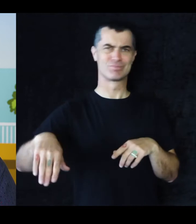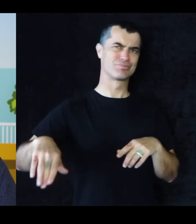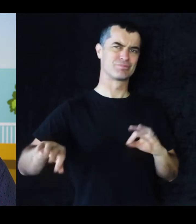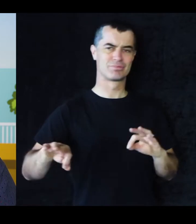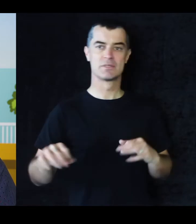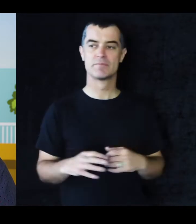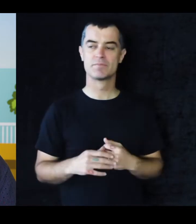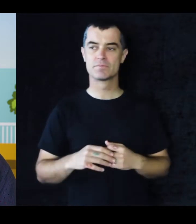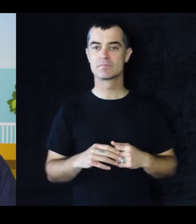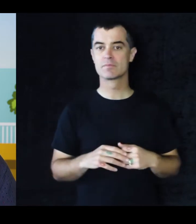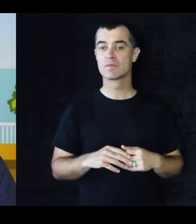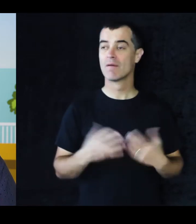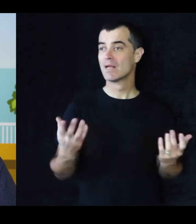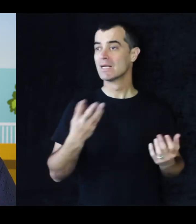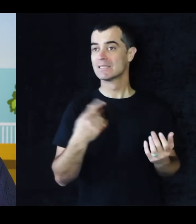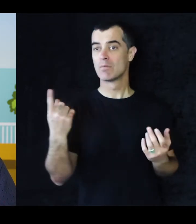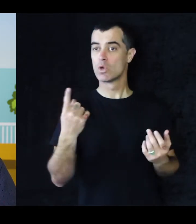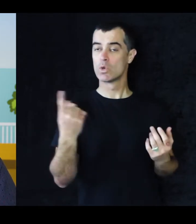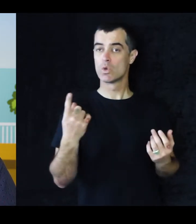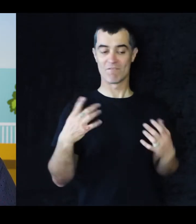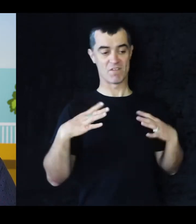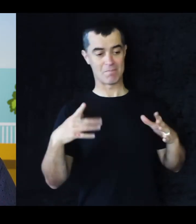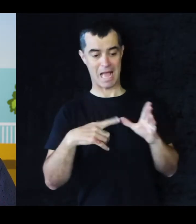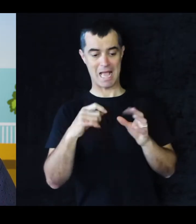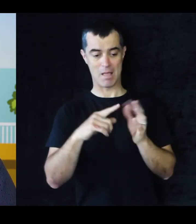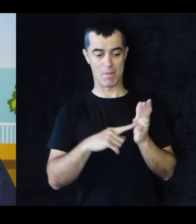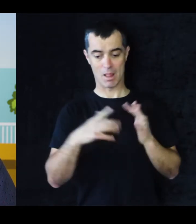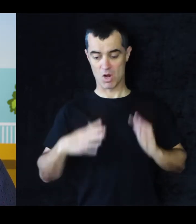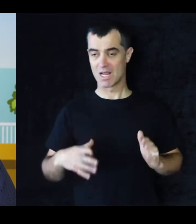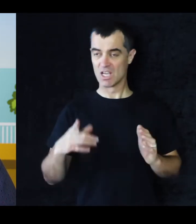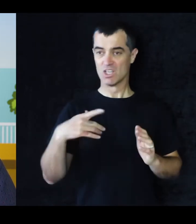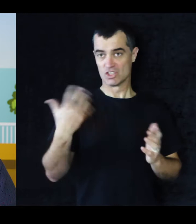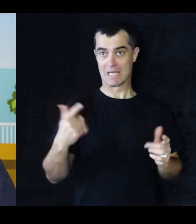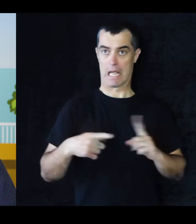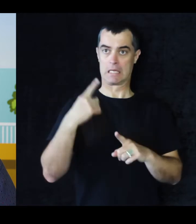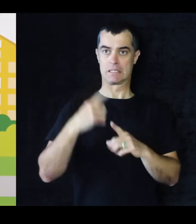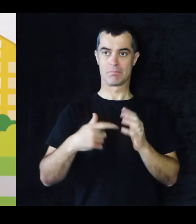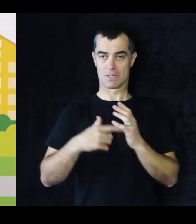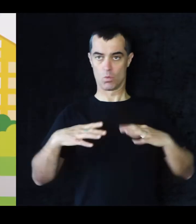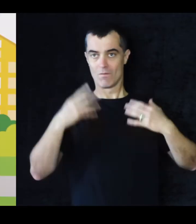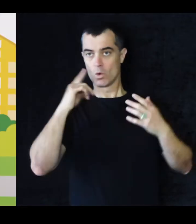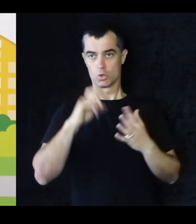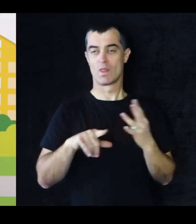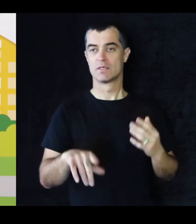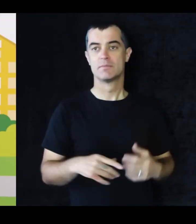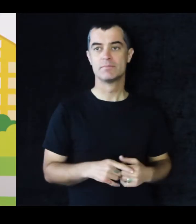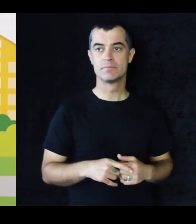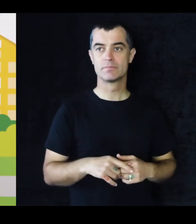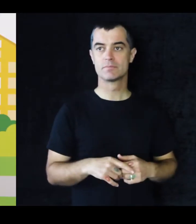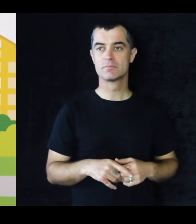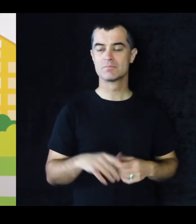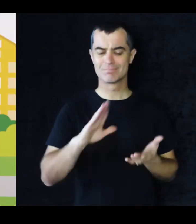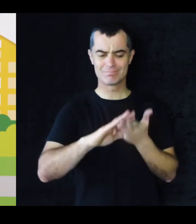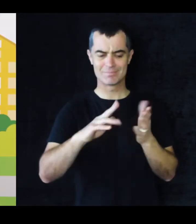those dreams for them. And for someone who's able-bodied, it's just an expectation. The handicapped